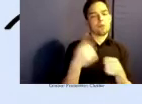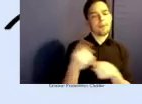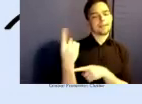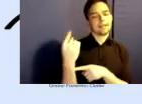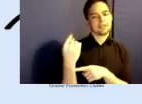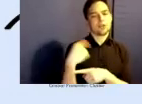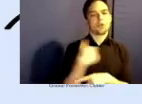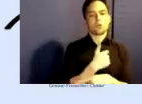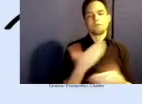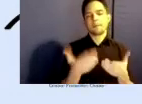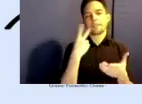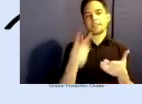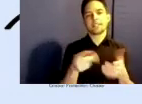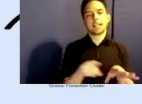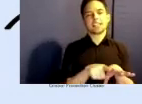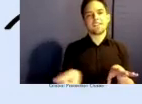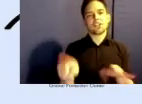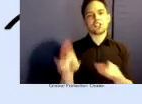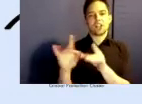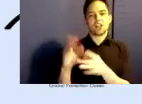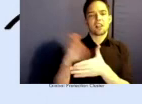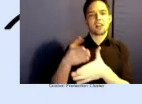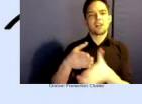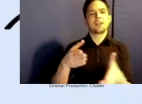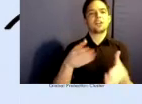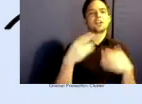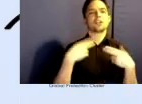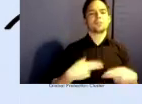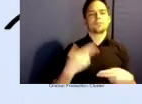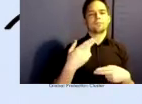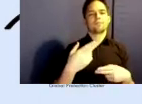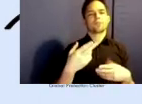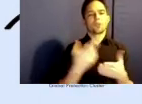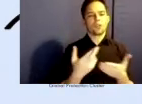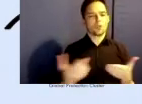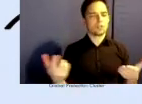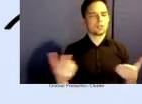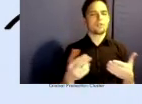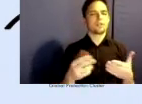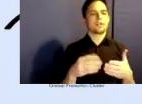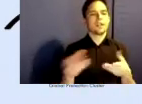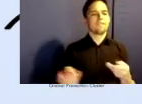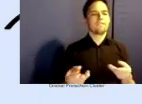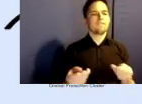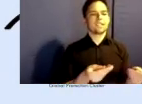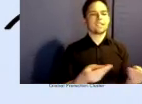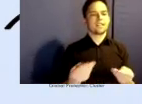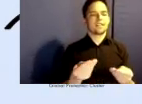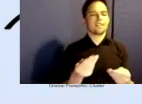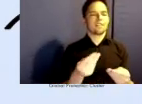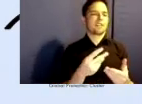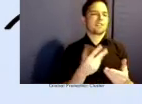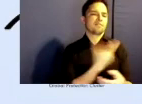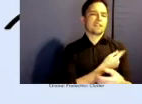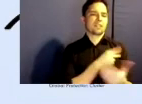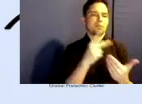see the diversion of human resources and physical facilities to the vaccination program. We should continue advocating